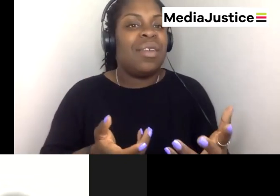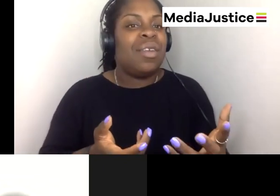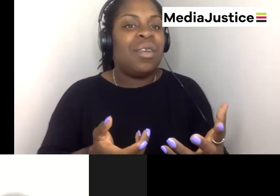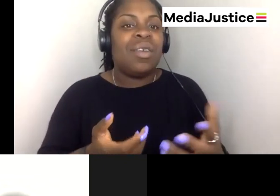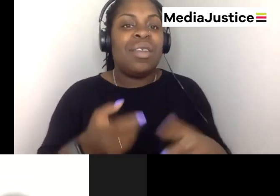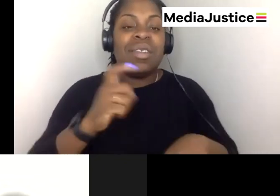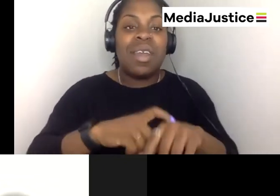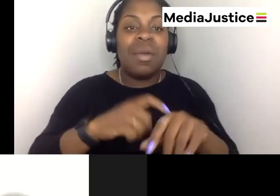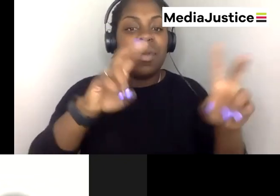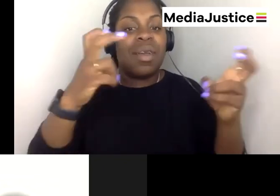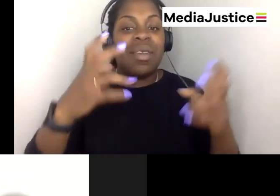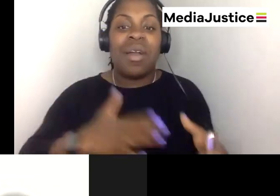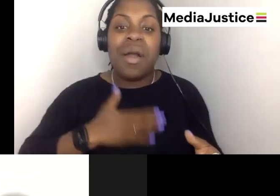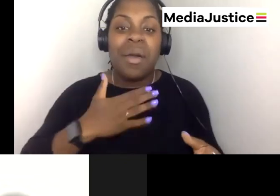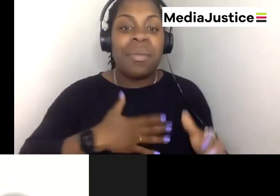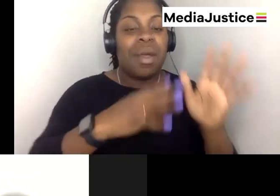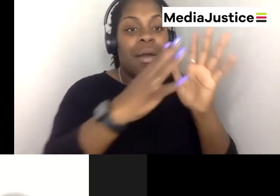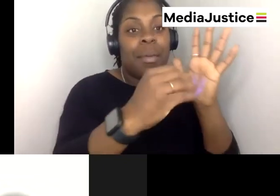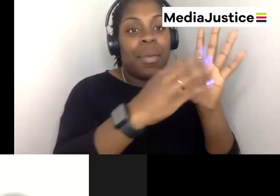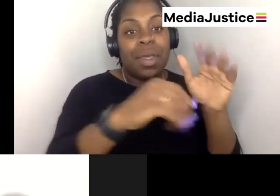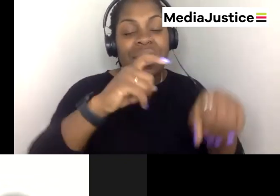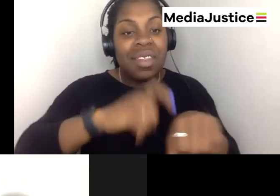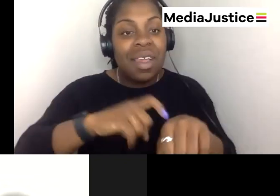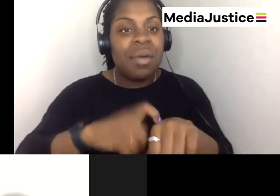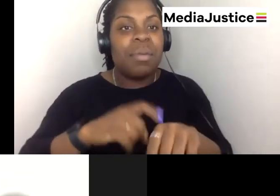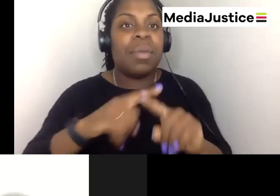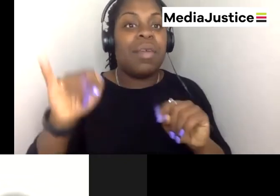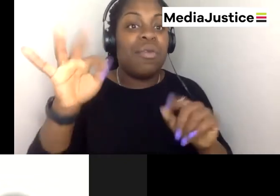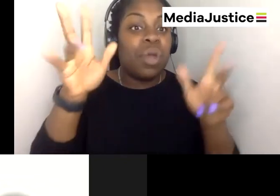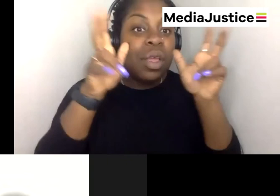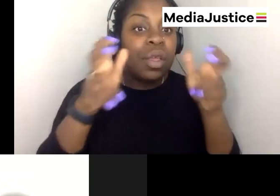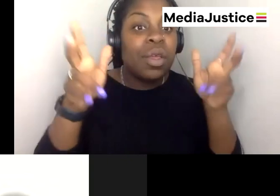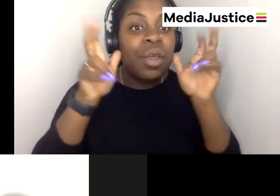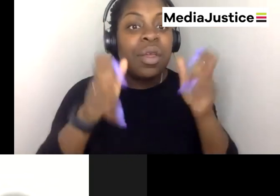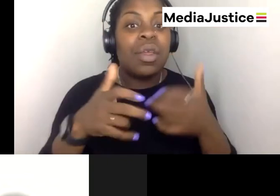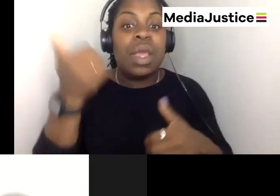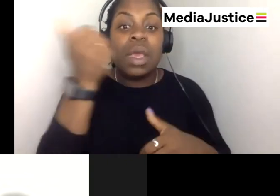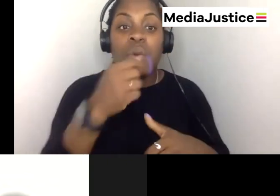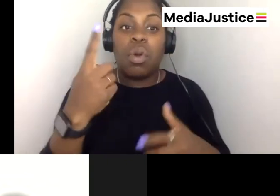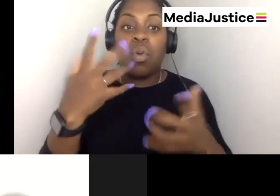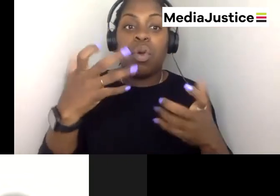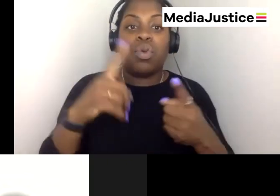some copy time at the end here? But I just want to hear if anyone wants to,